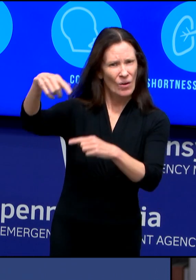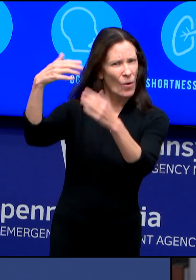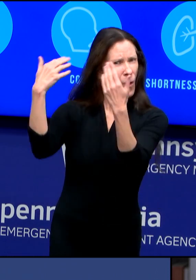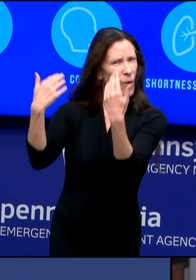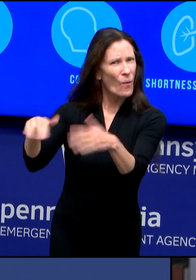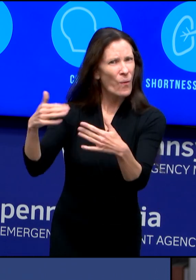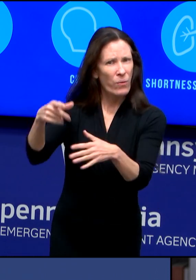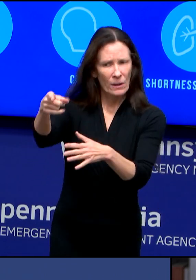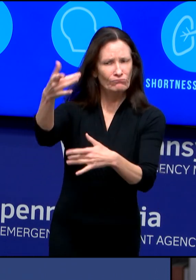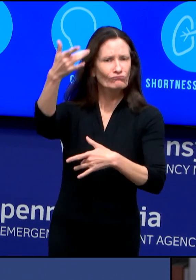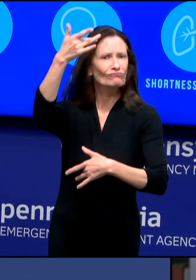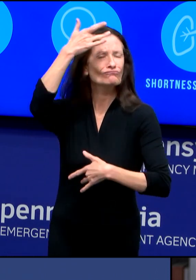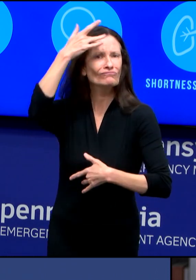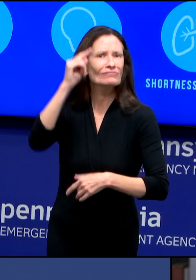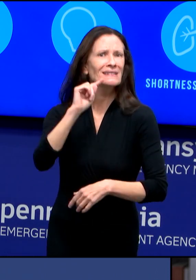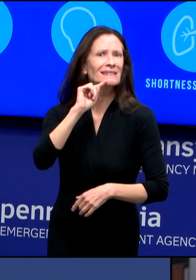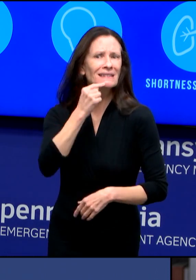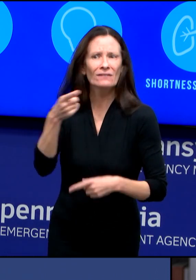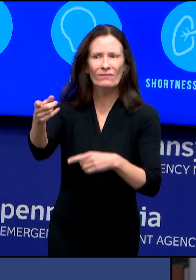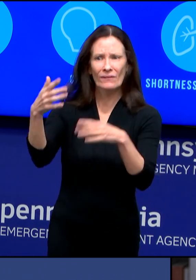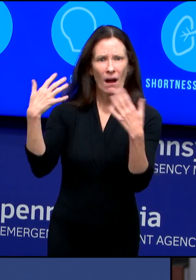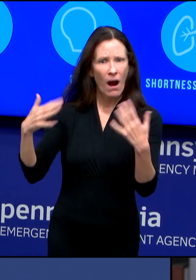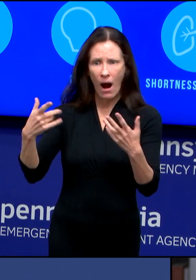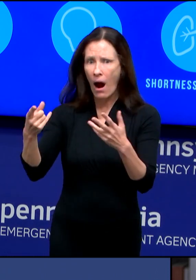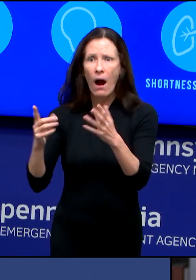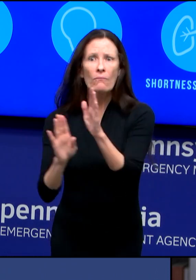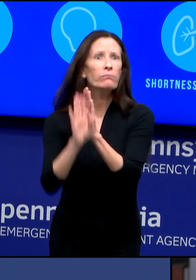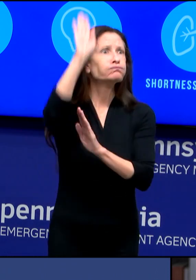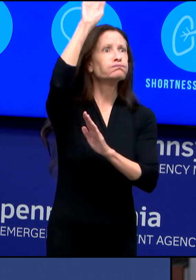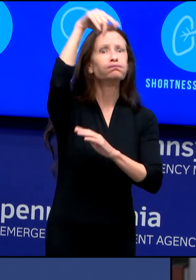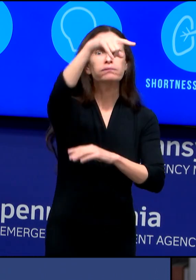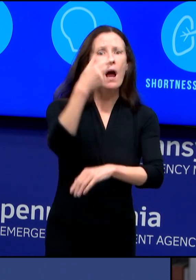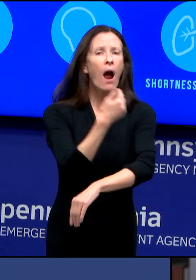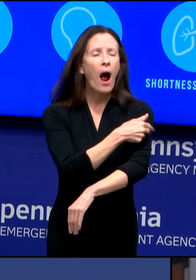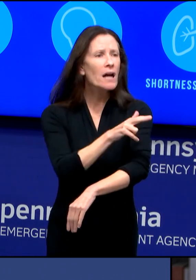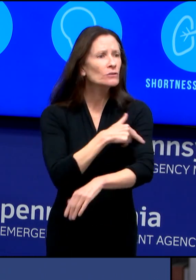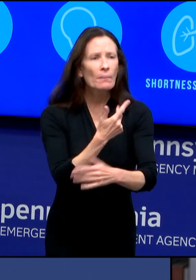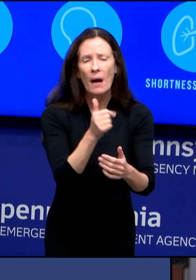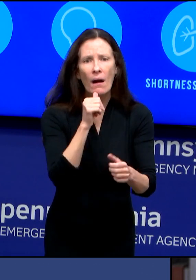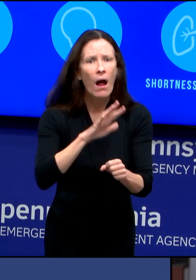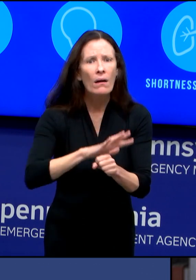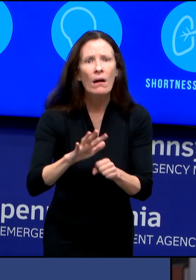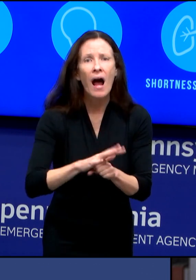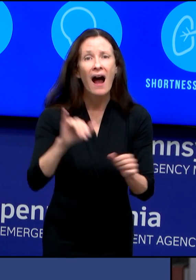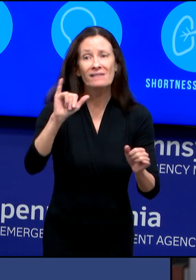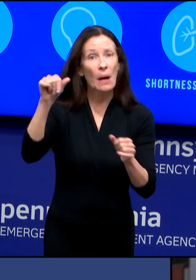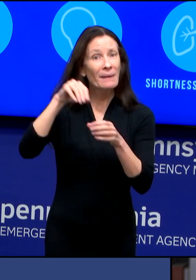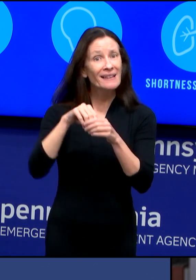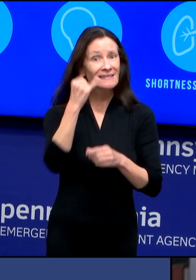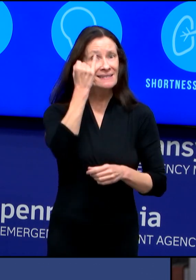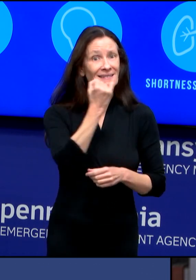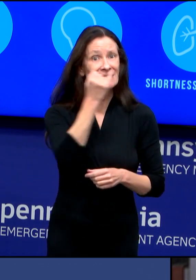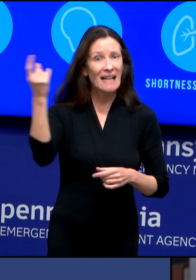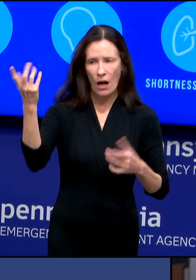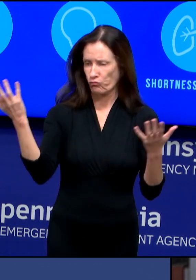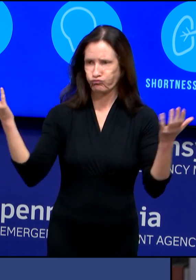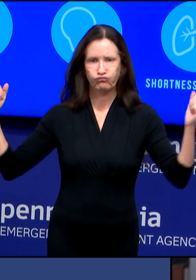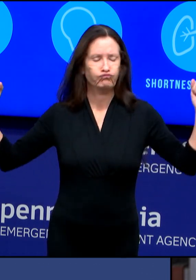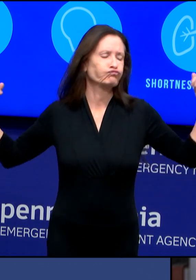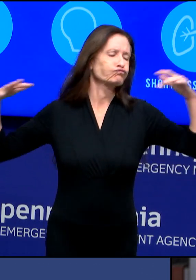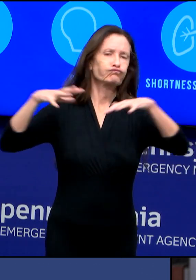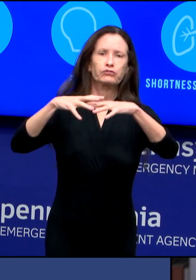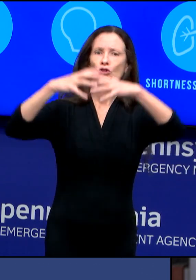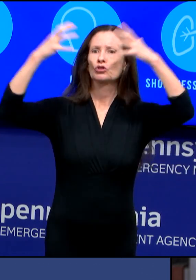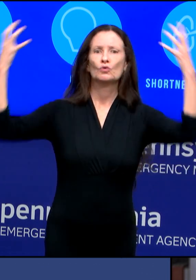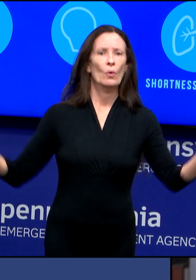have the capacity in our healthcare system. And so we need to buy time. Clearly, this is not a great answer, but